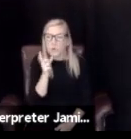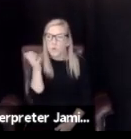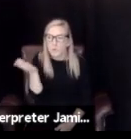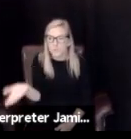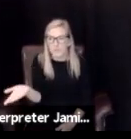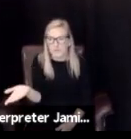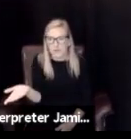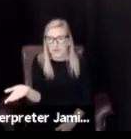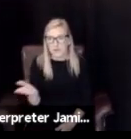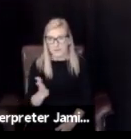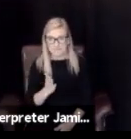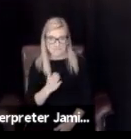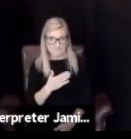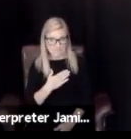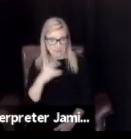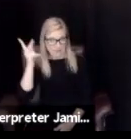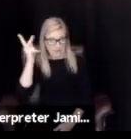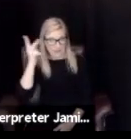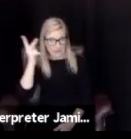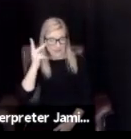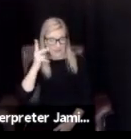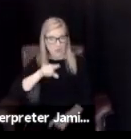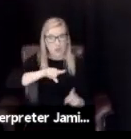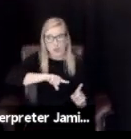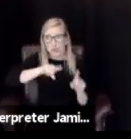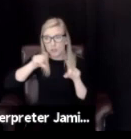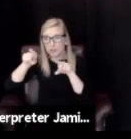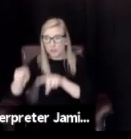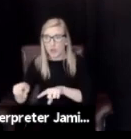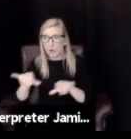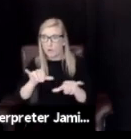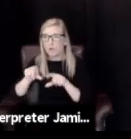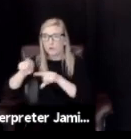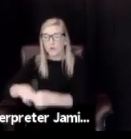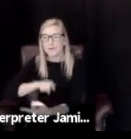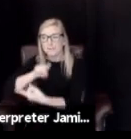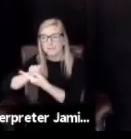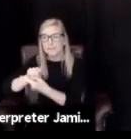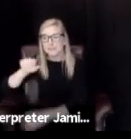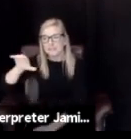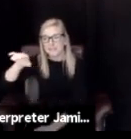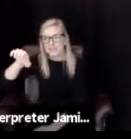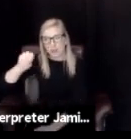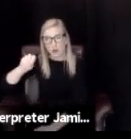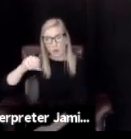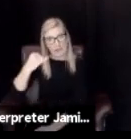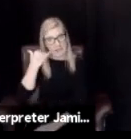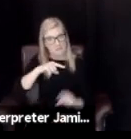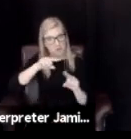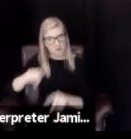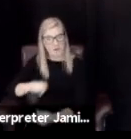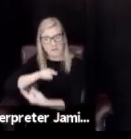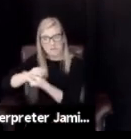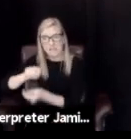my philosophy is go like you're going to meet the CEO. And if you're going to meet the CEO, dress that